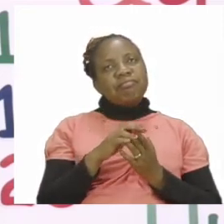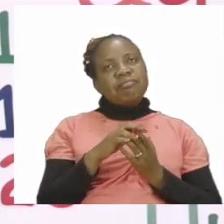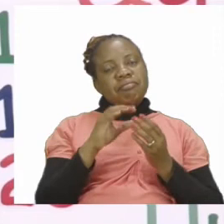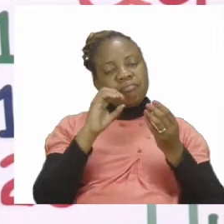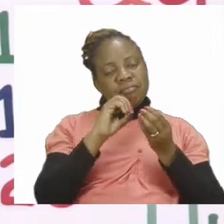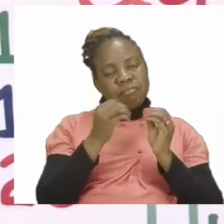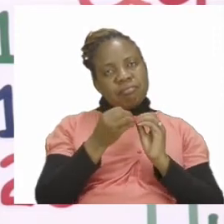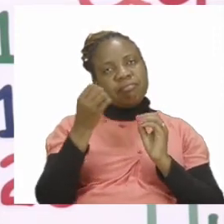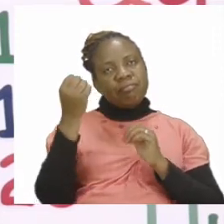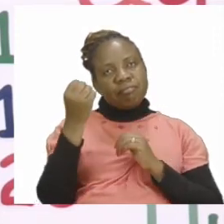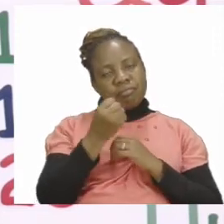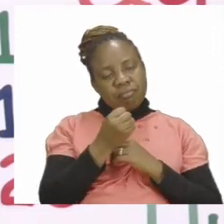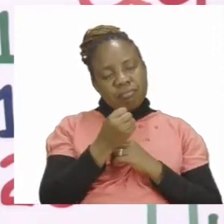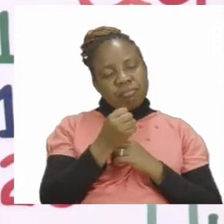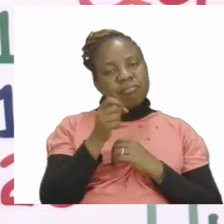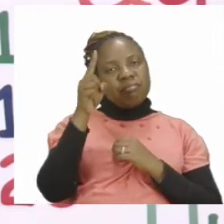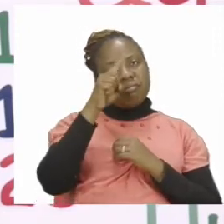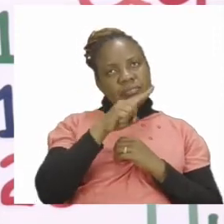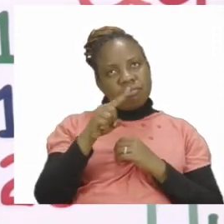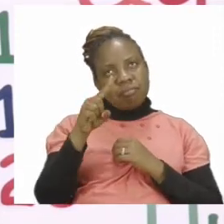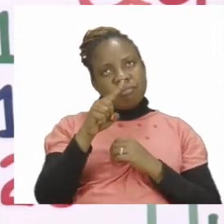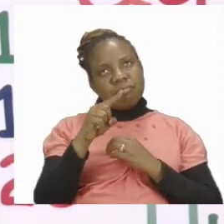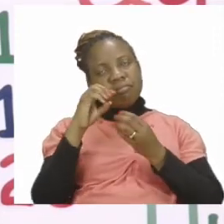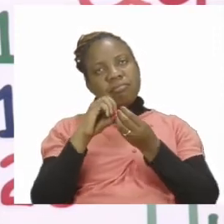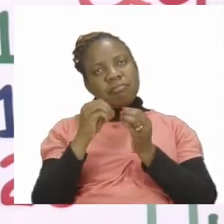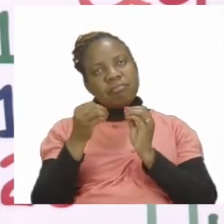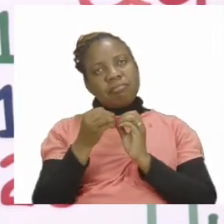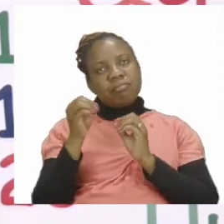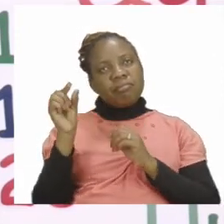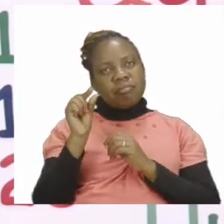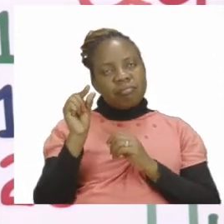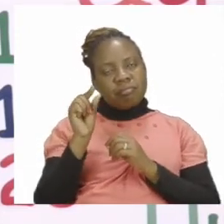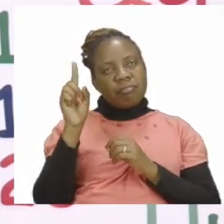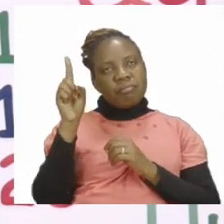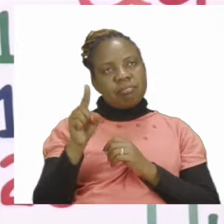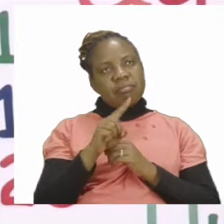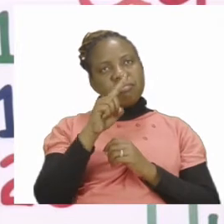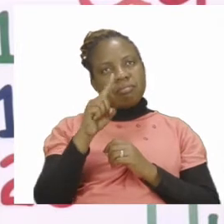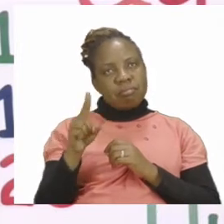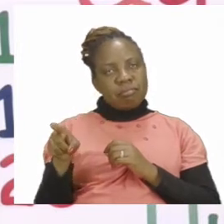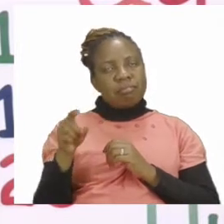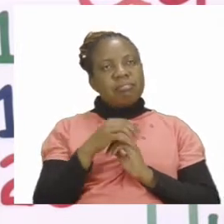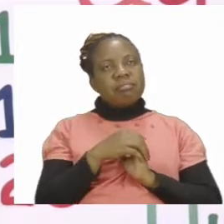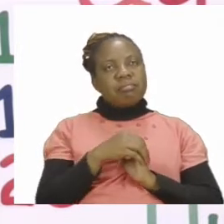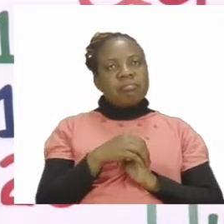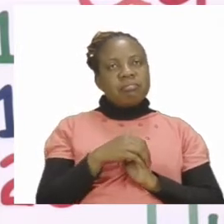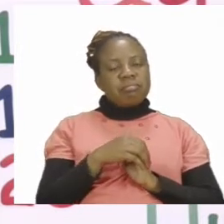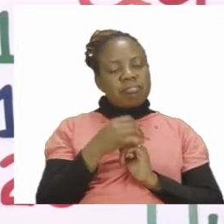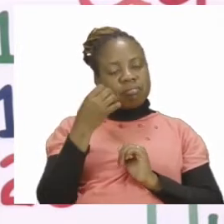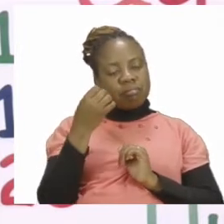out the smallest number. Right. You have a few more boxes that you have to